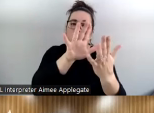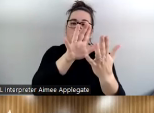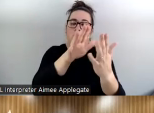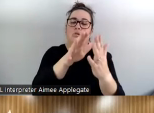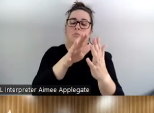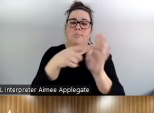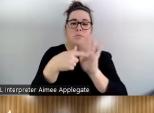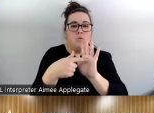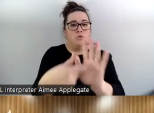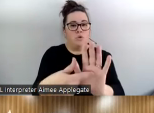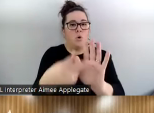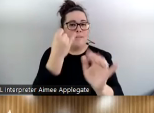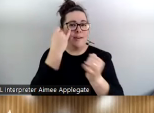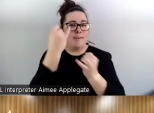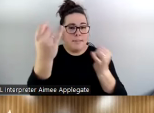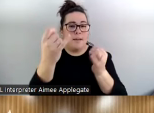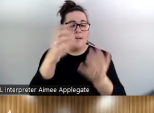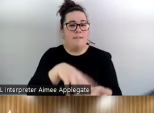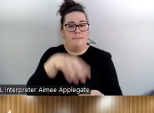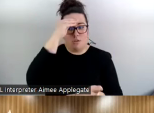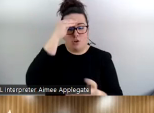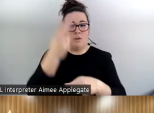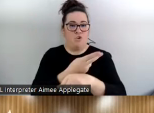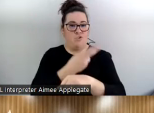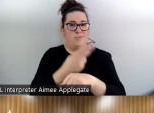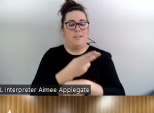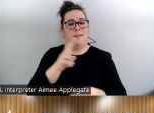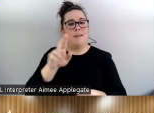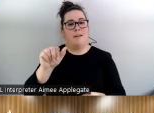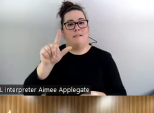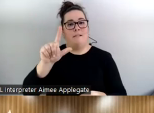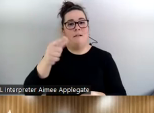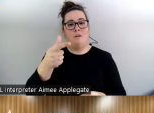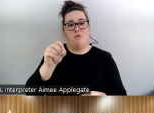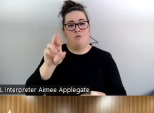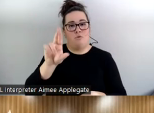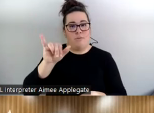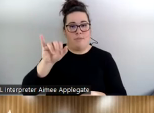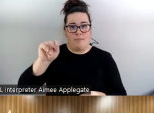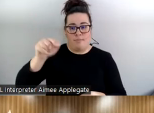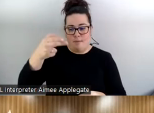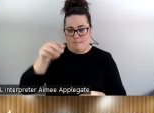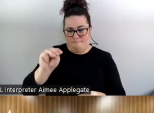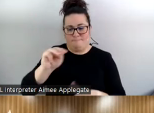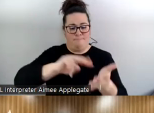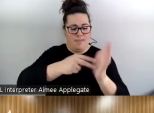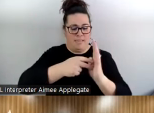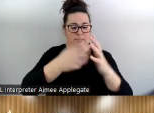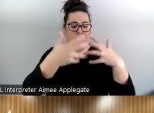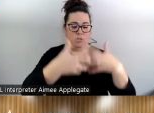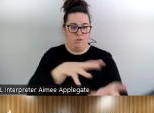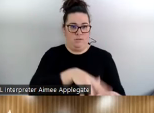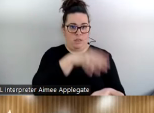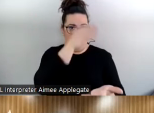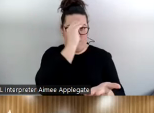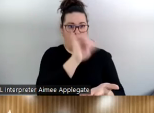learning, using an algorithm, that's essentially what machine learning is. And then finally, within that, we have a subset, which is really the